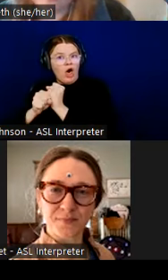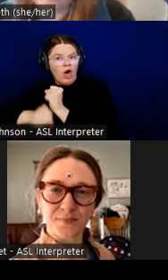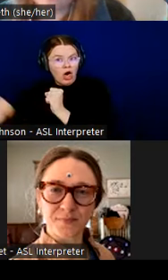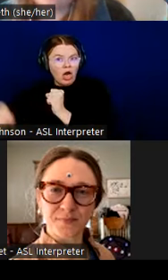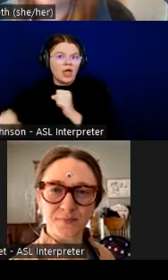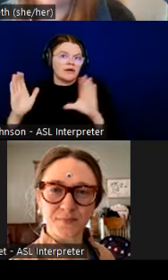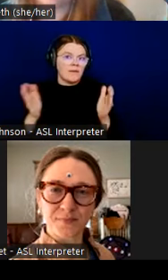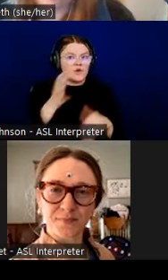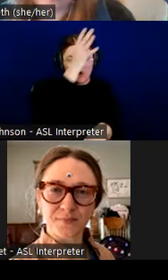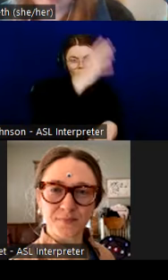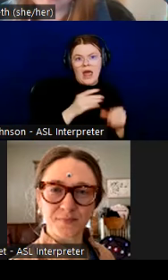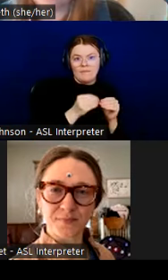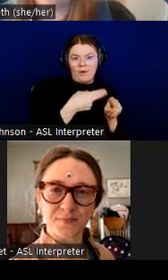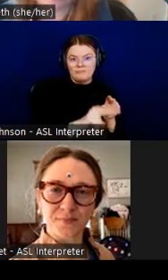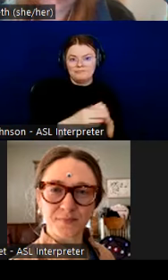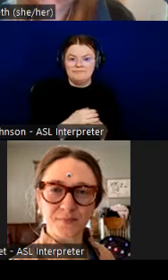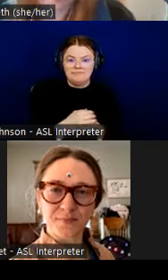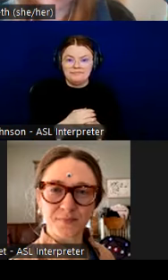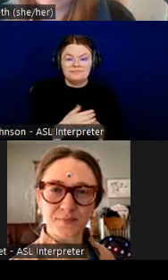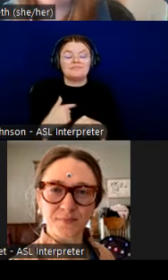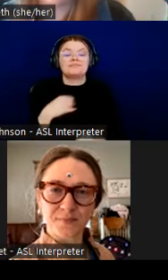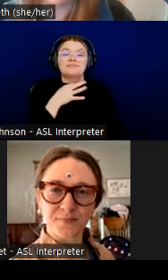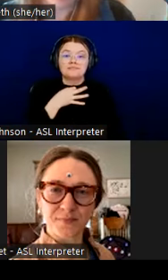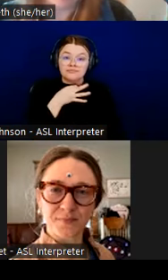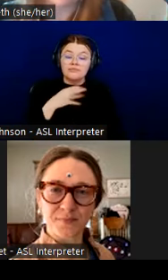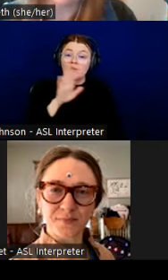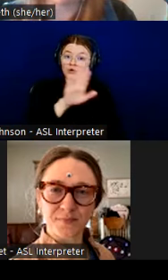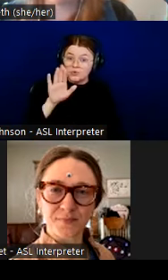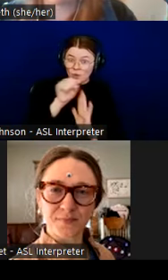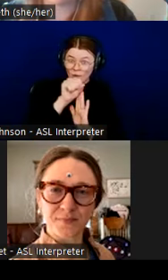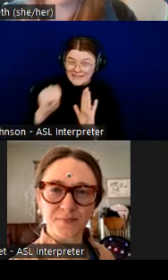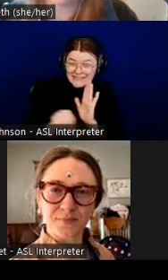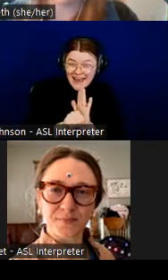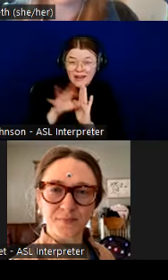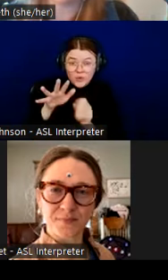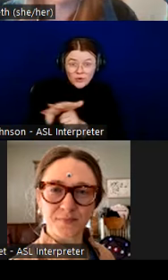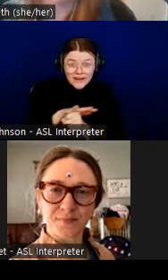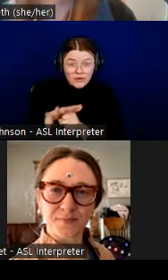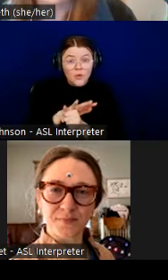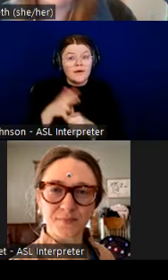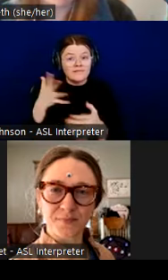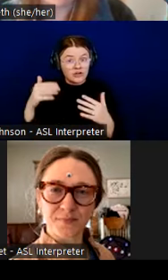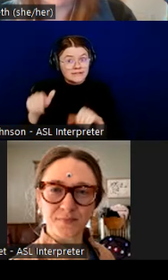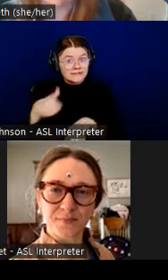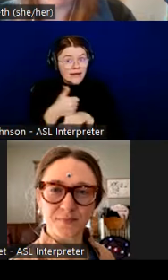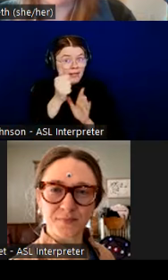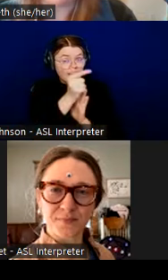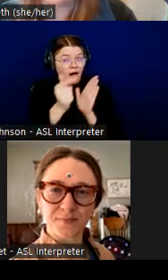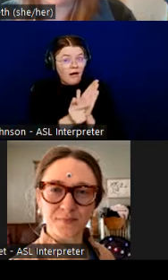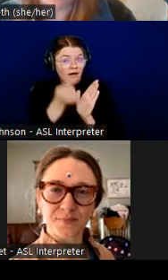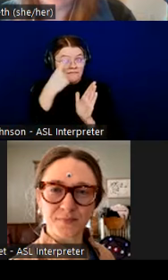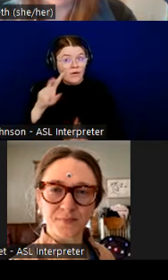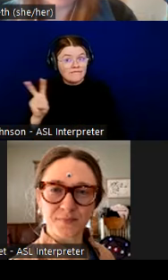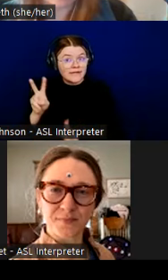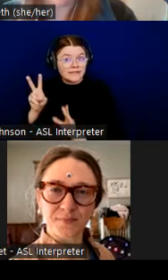know, does your state or territory have any laws or any stipulations that allow victim survivors